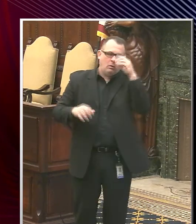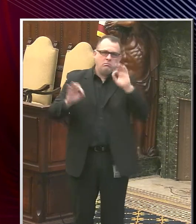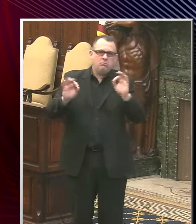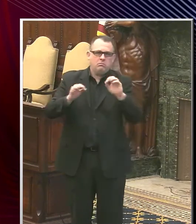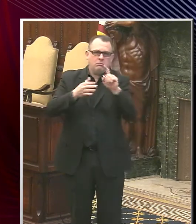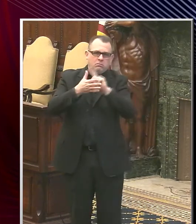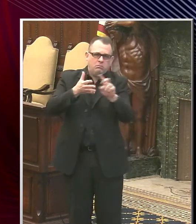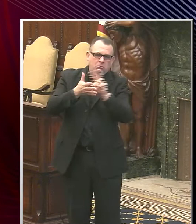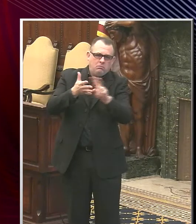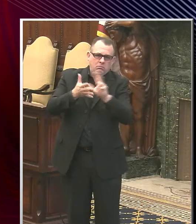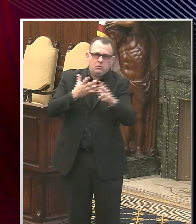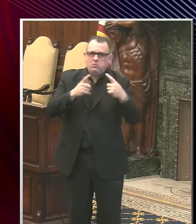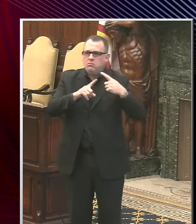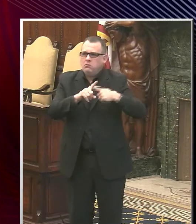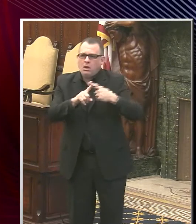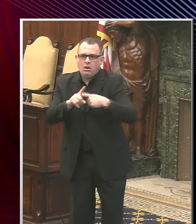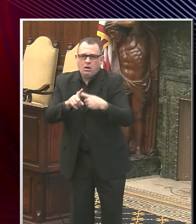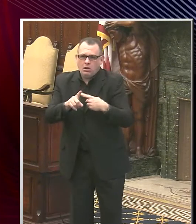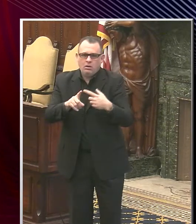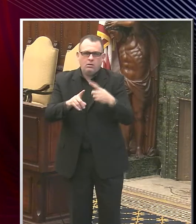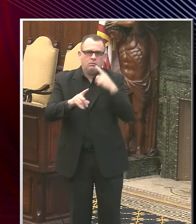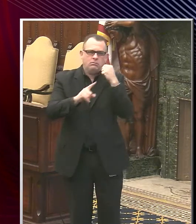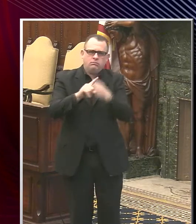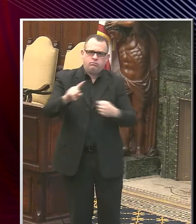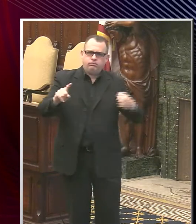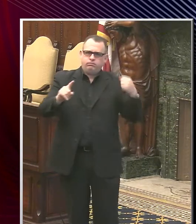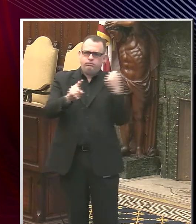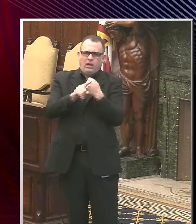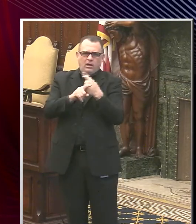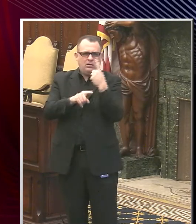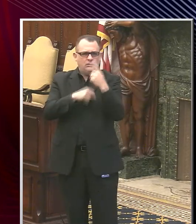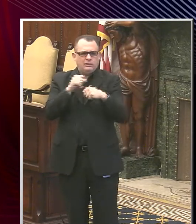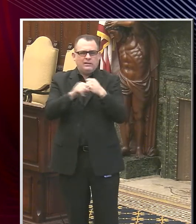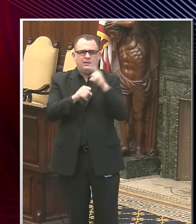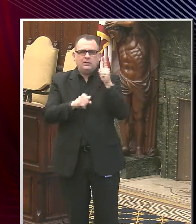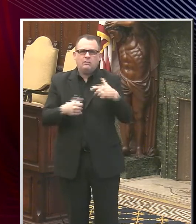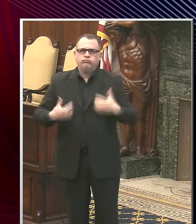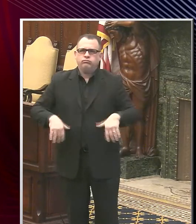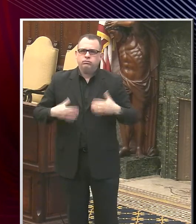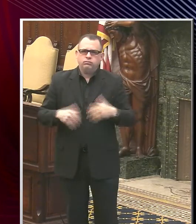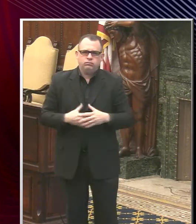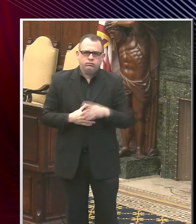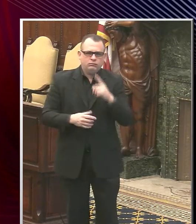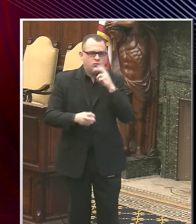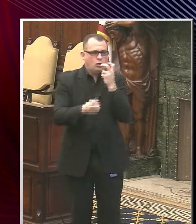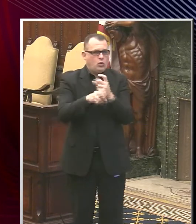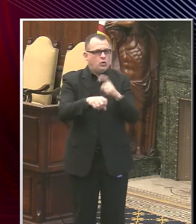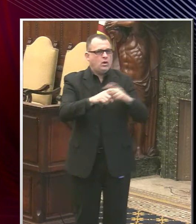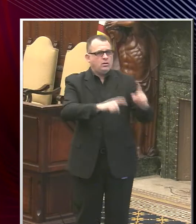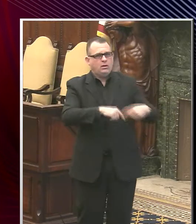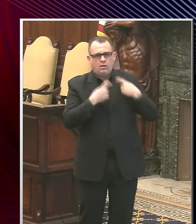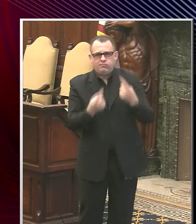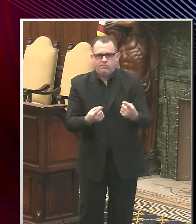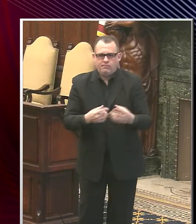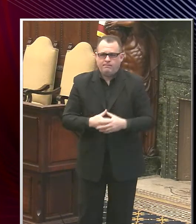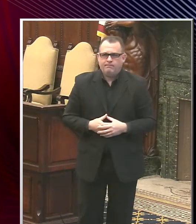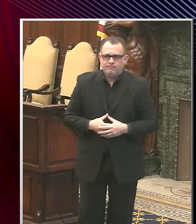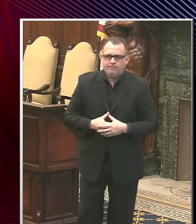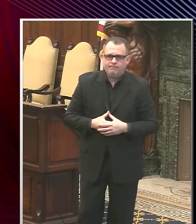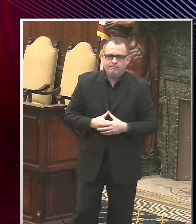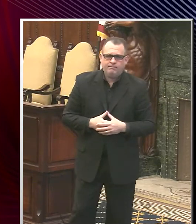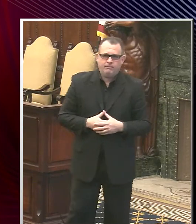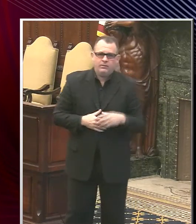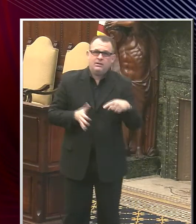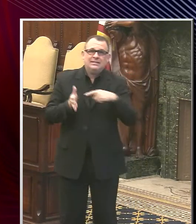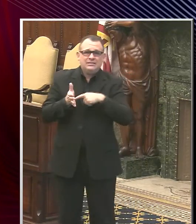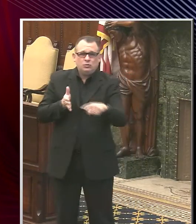it would be months, and here we are 1 year later. These have been difficult times. This week,